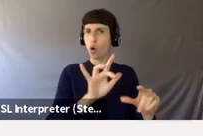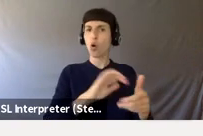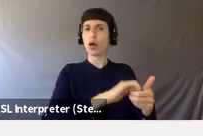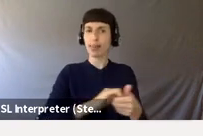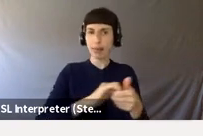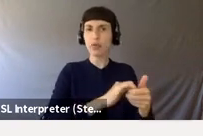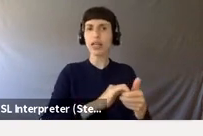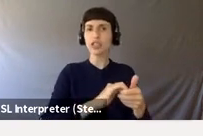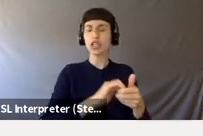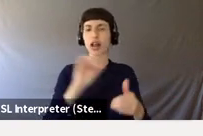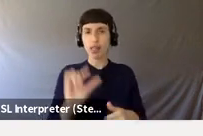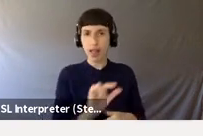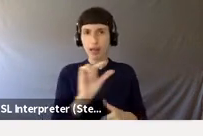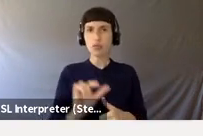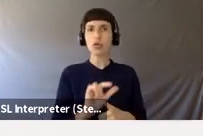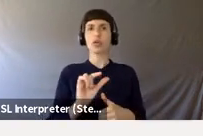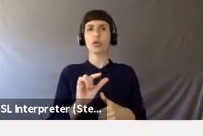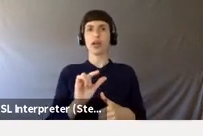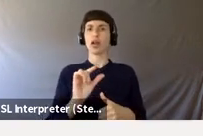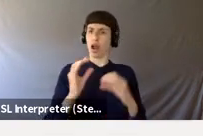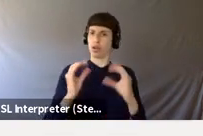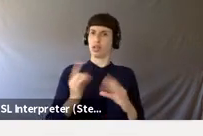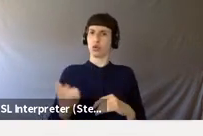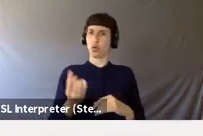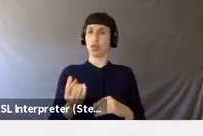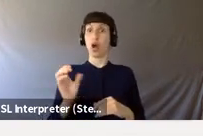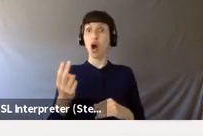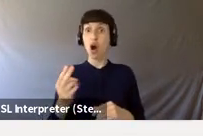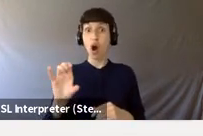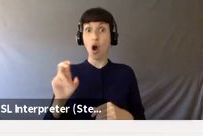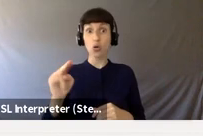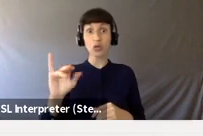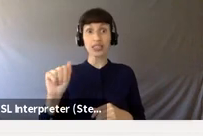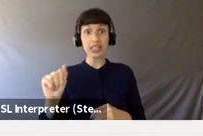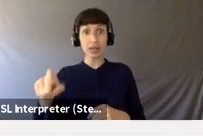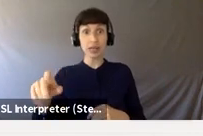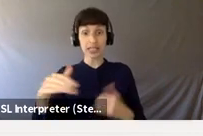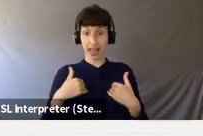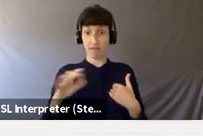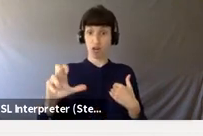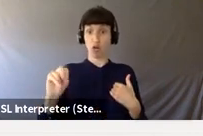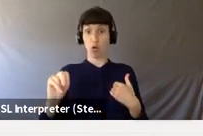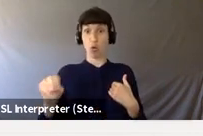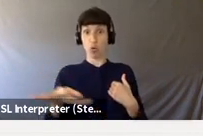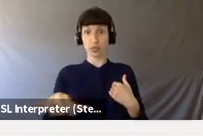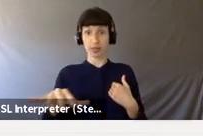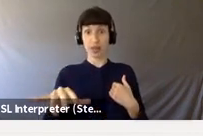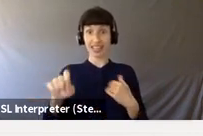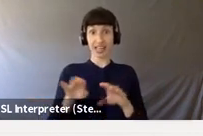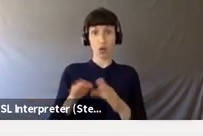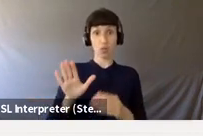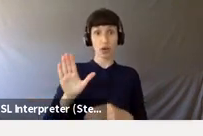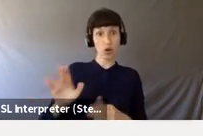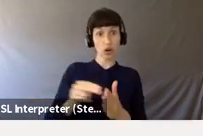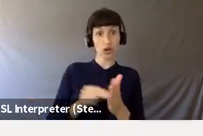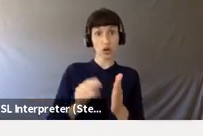can go to the teacher only. Oh, look at this. Christina must have her own space. I could go to her notebooks as well. I'm going to go to teacher